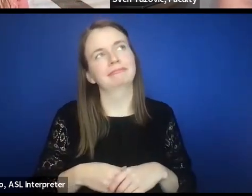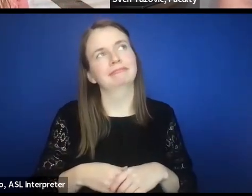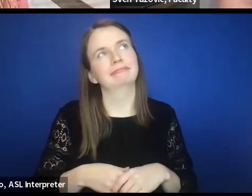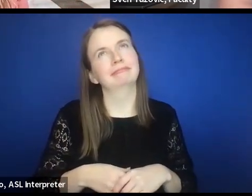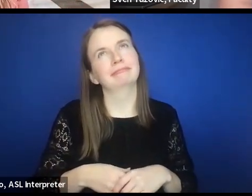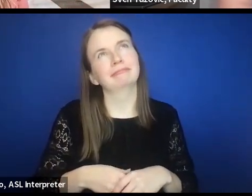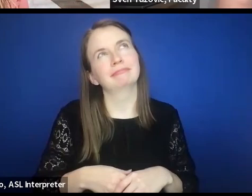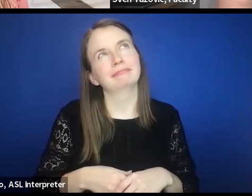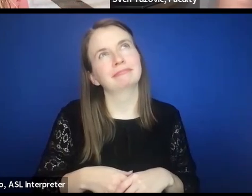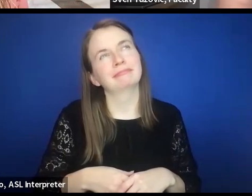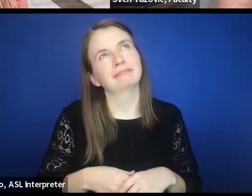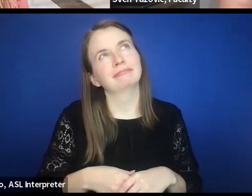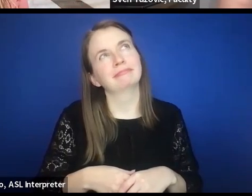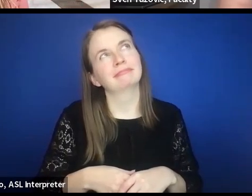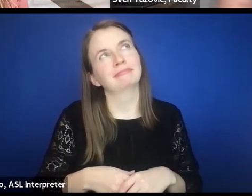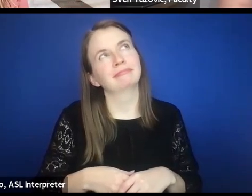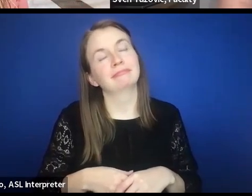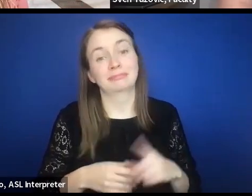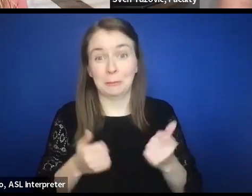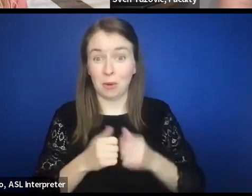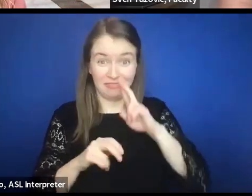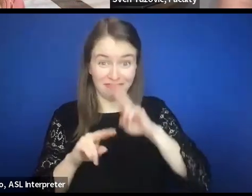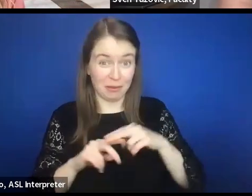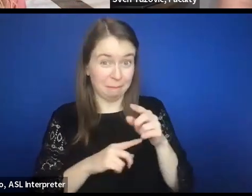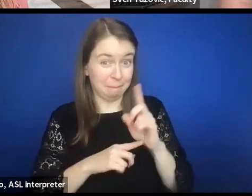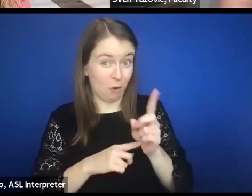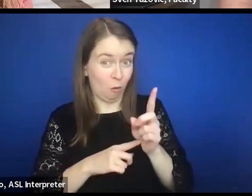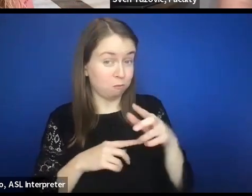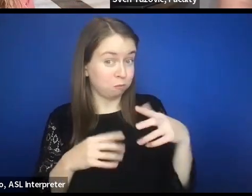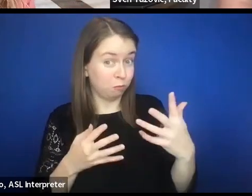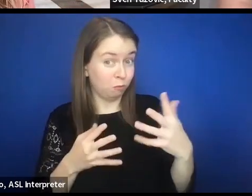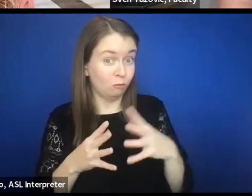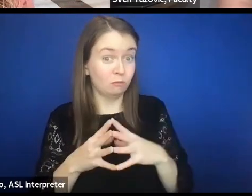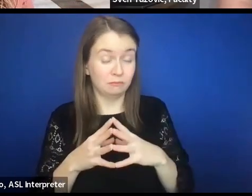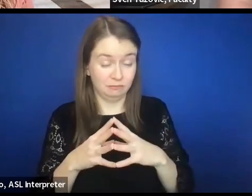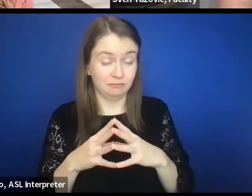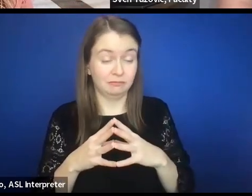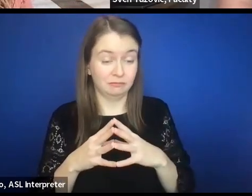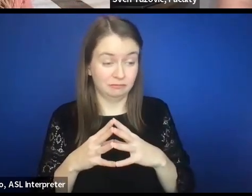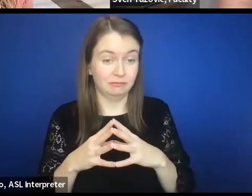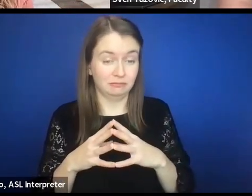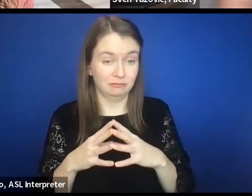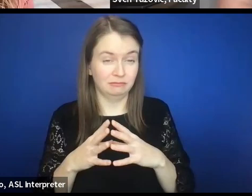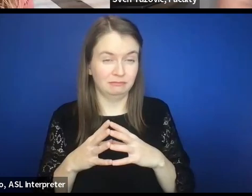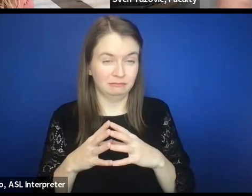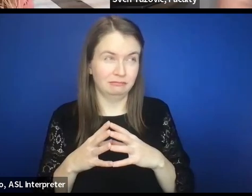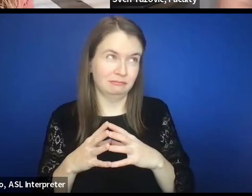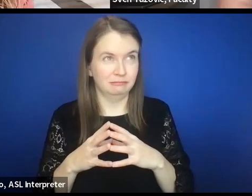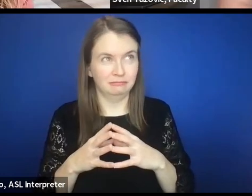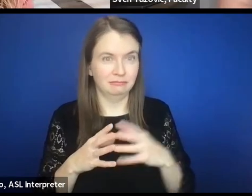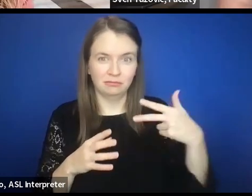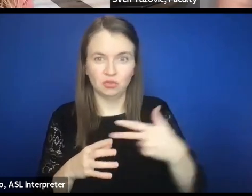Then one of the funnest moments was also that the the ship